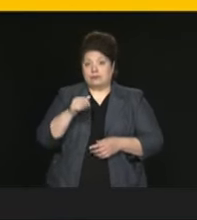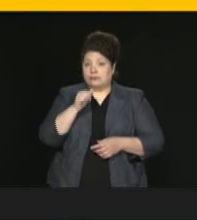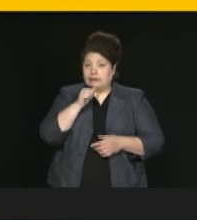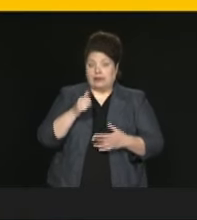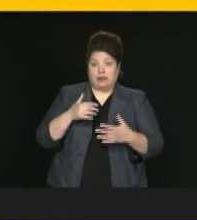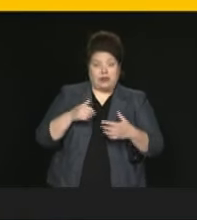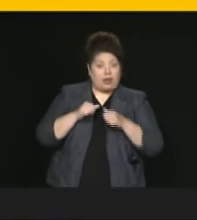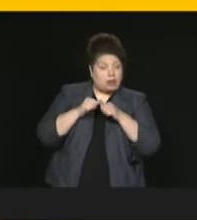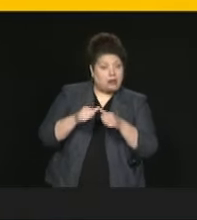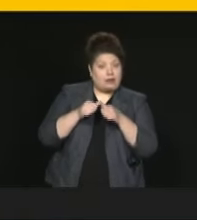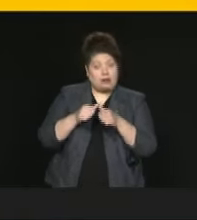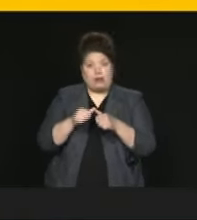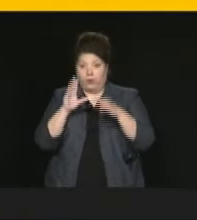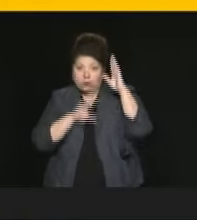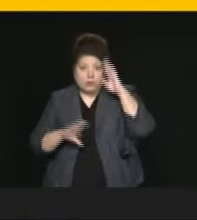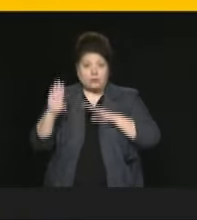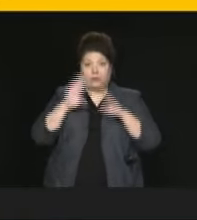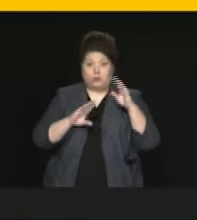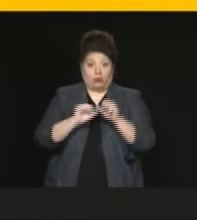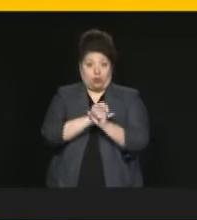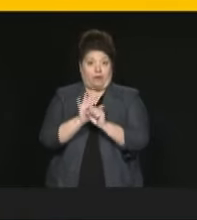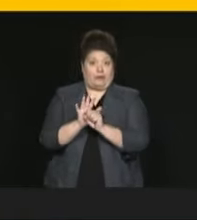Together, we can do this. Thank you.